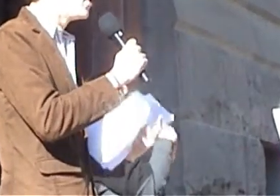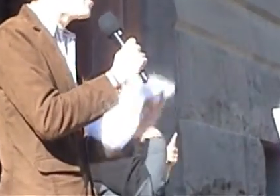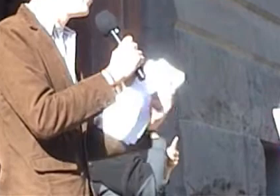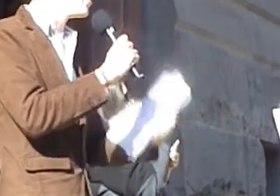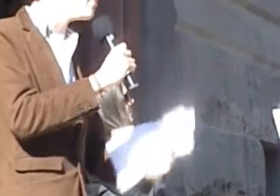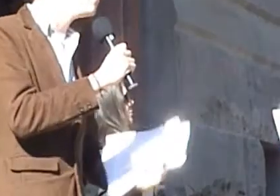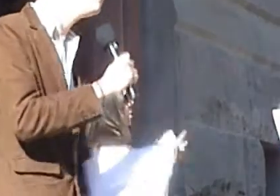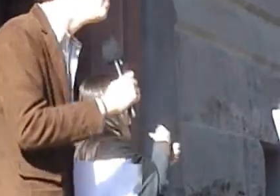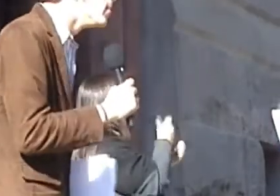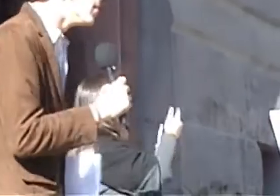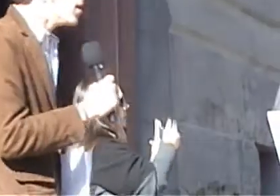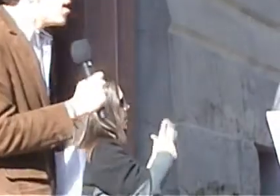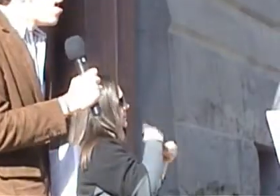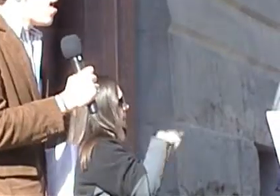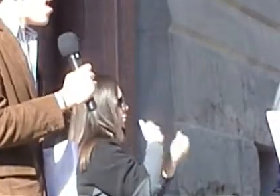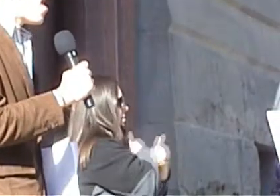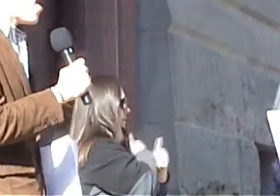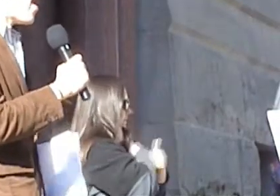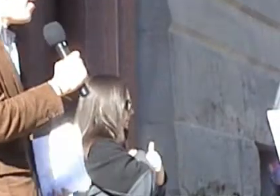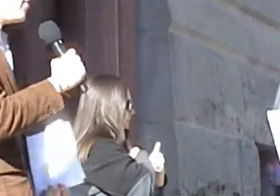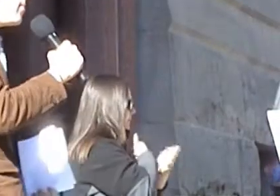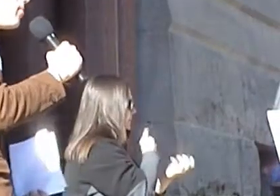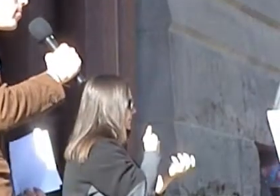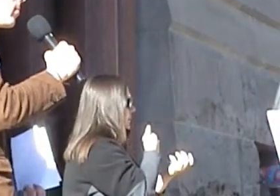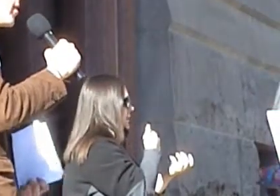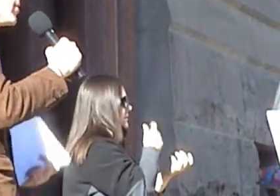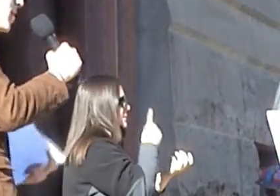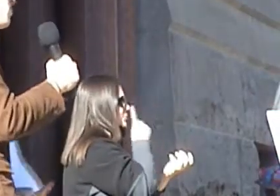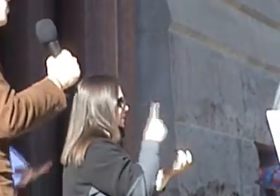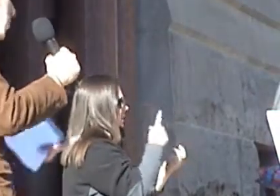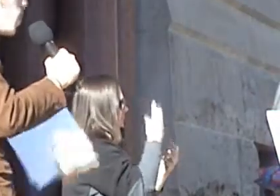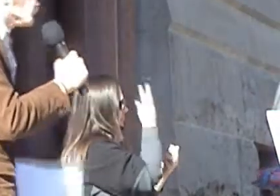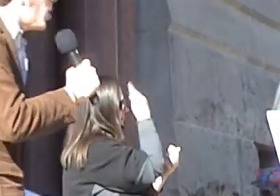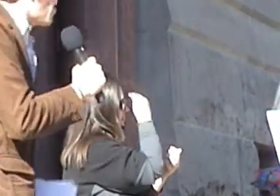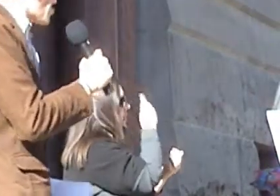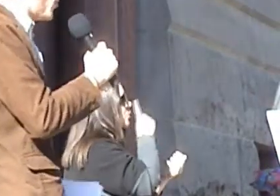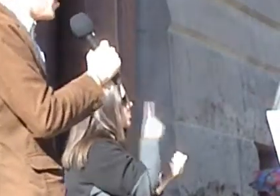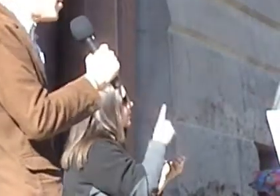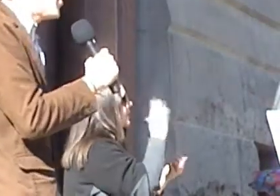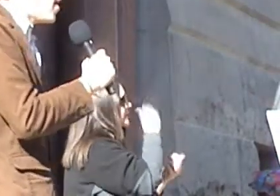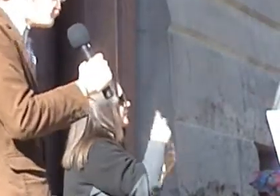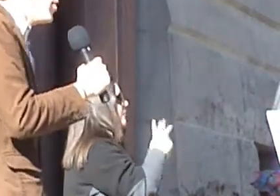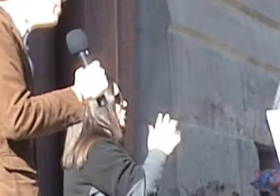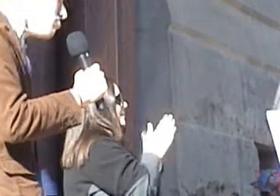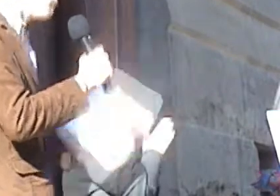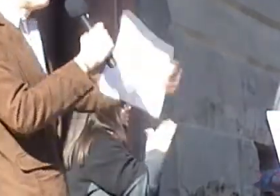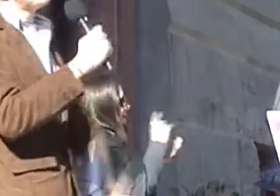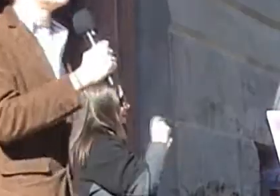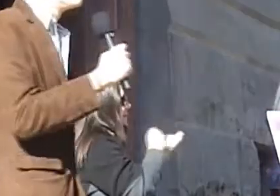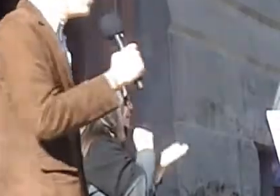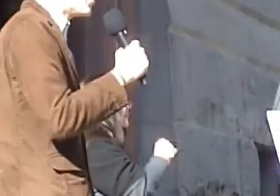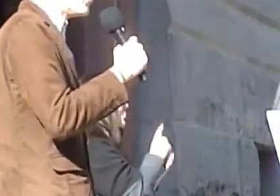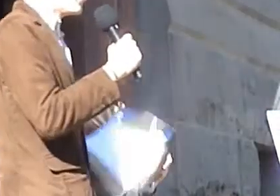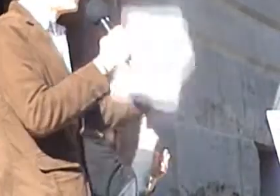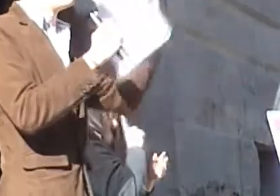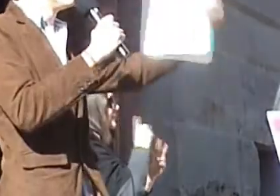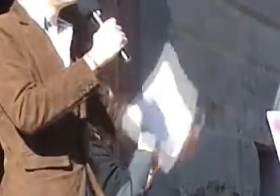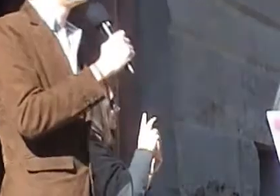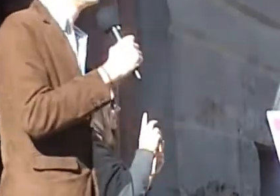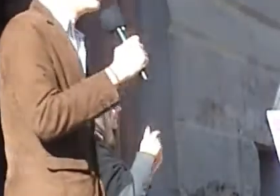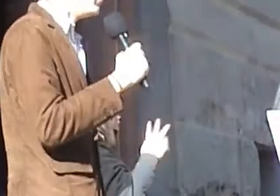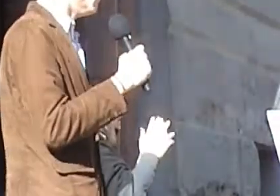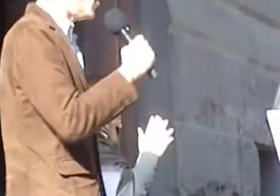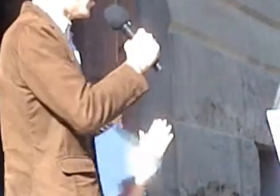making laws about love? And it seemed, you know, really passionate at the time, really, you know, go out there